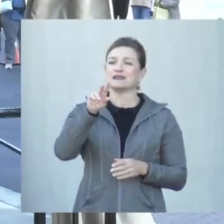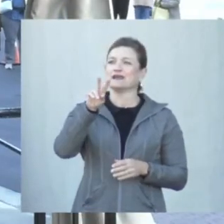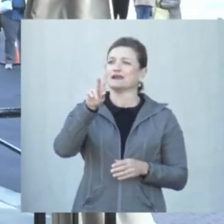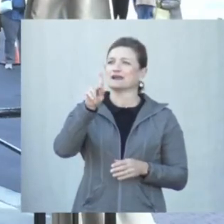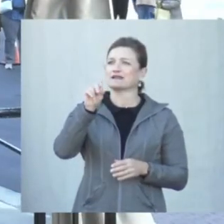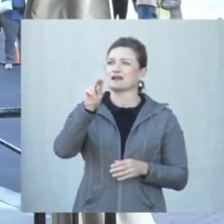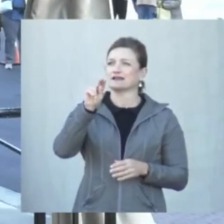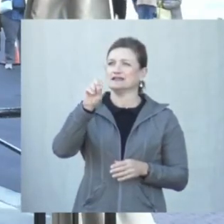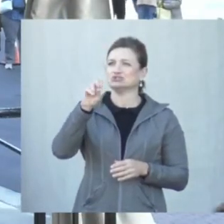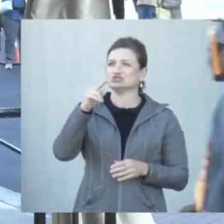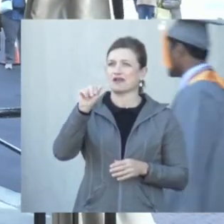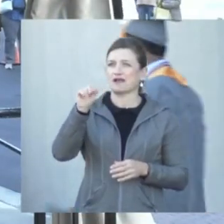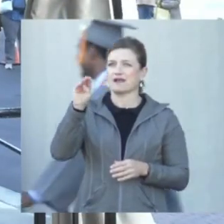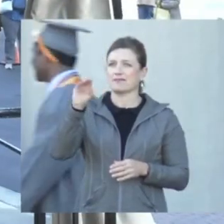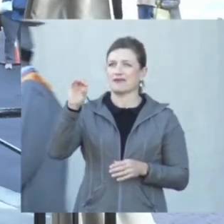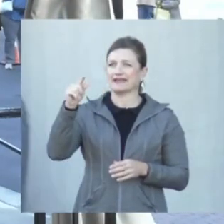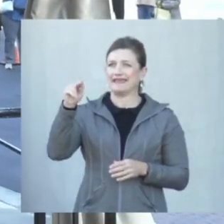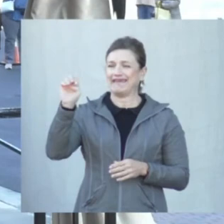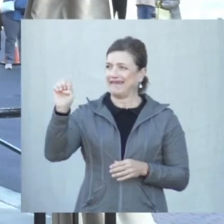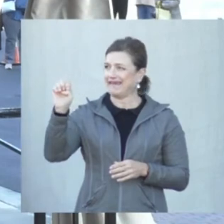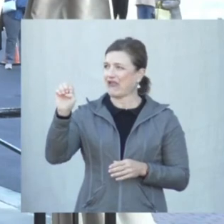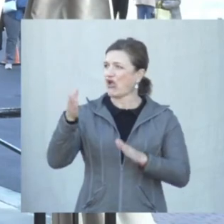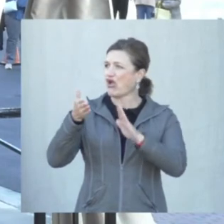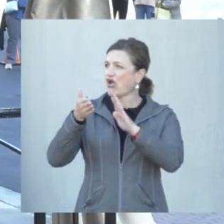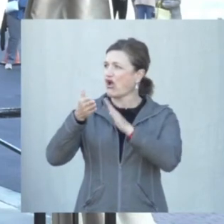Quanlisha McGee, Office Administration.